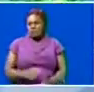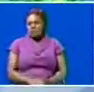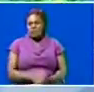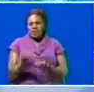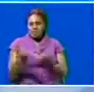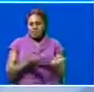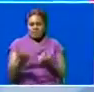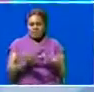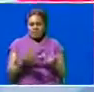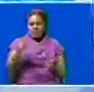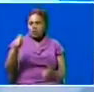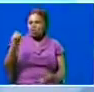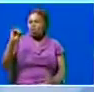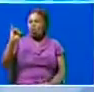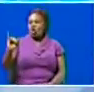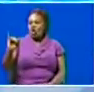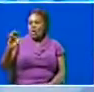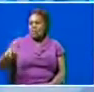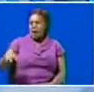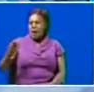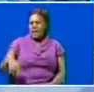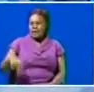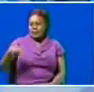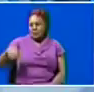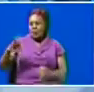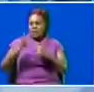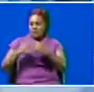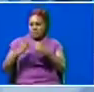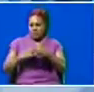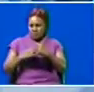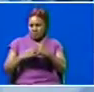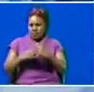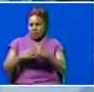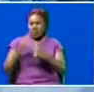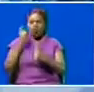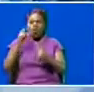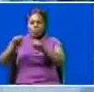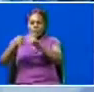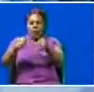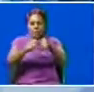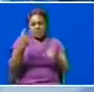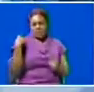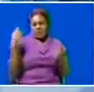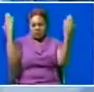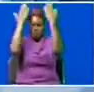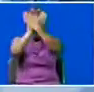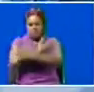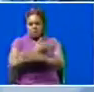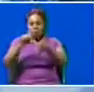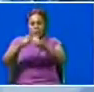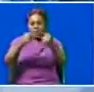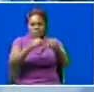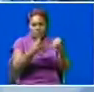Traders at the famous toy market in Nairobi are counting losses after their structures were demolished last night. The